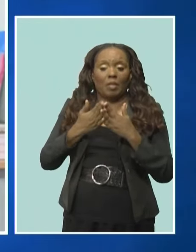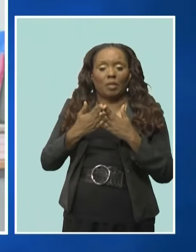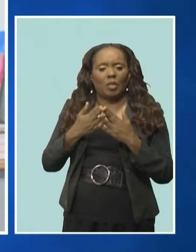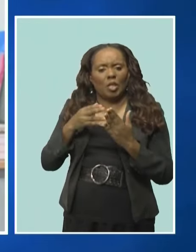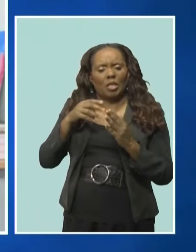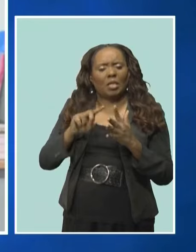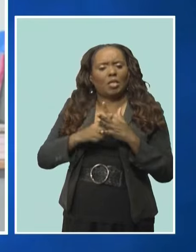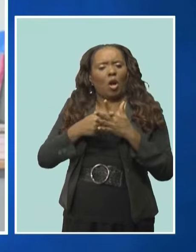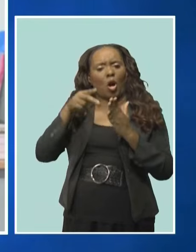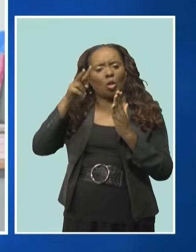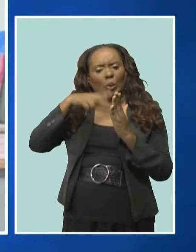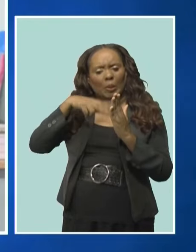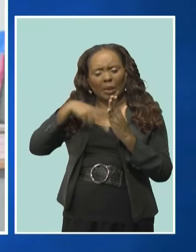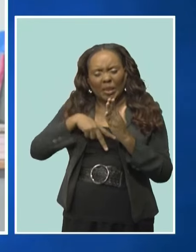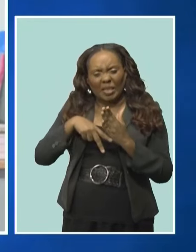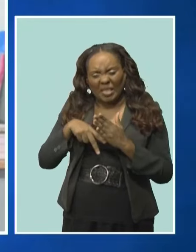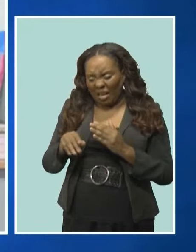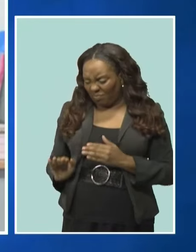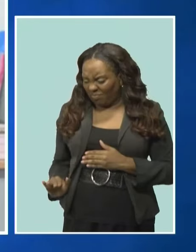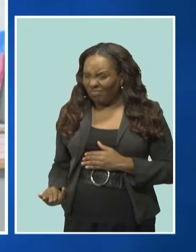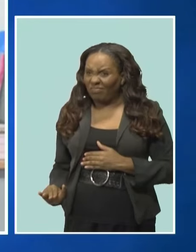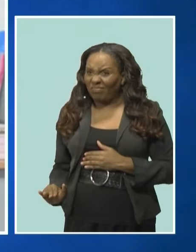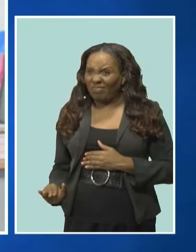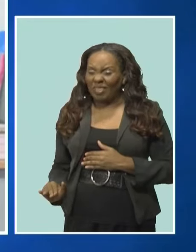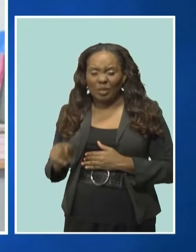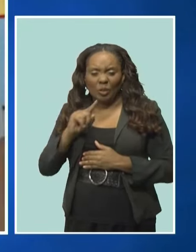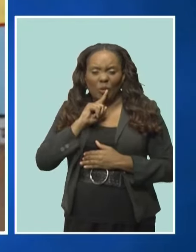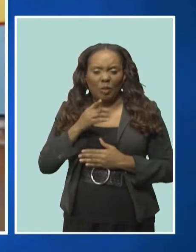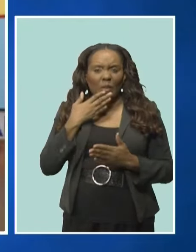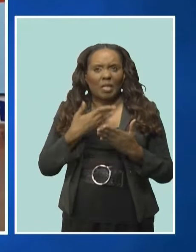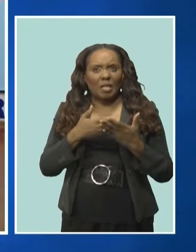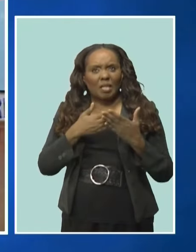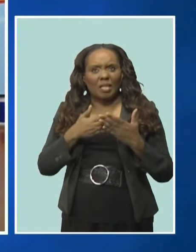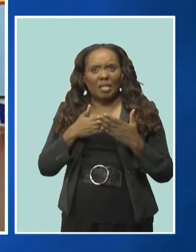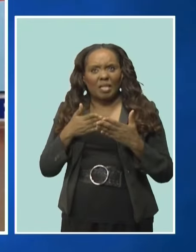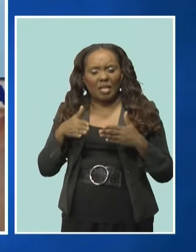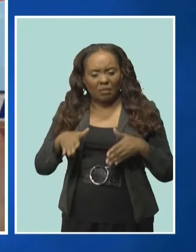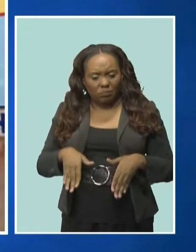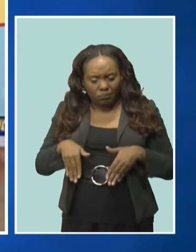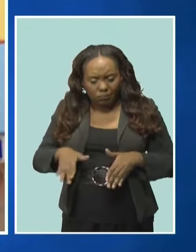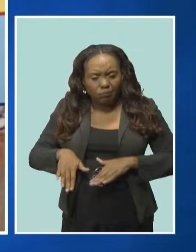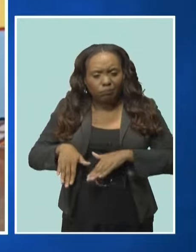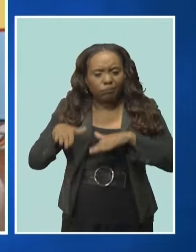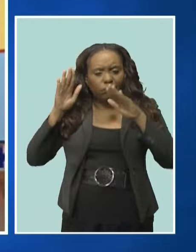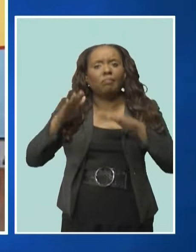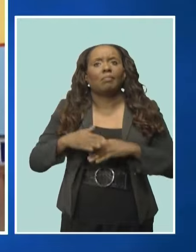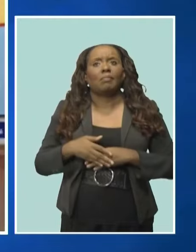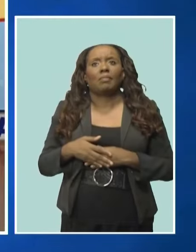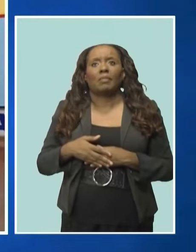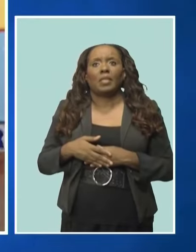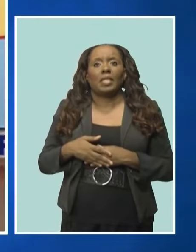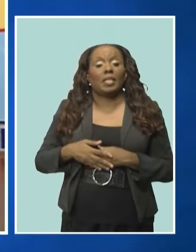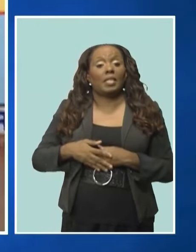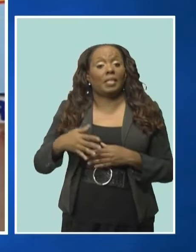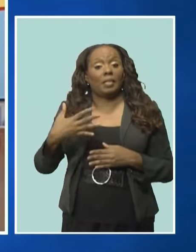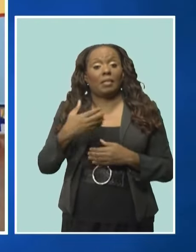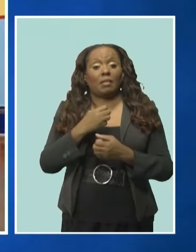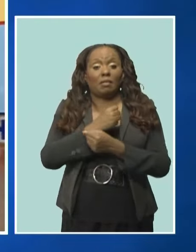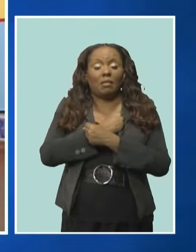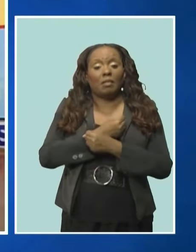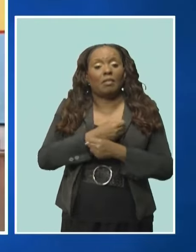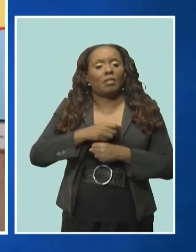loves learning about the world, and I think that really has set him on a good path. We caught up with him at his squash lesson. Finn says he is happy